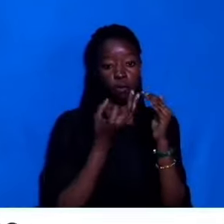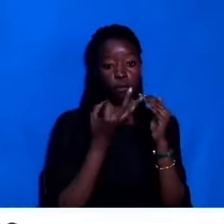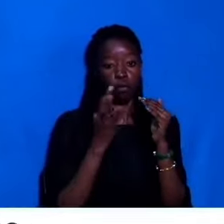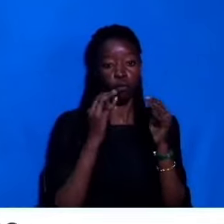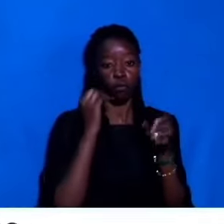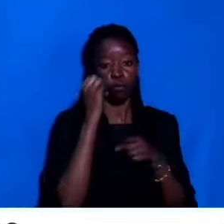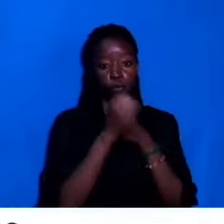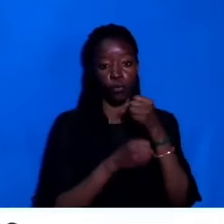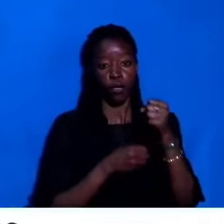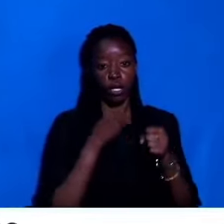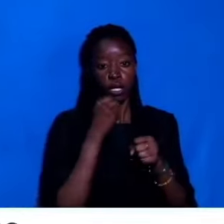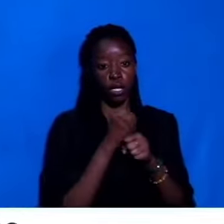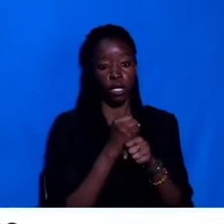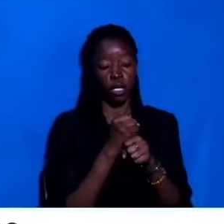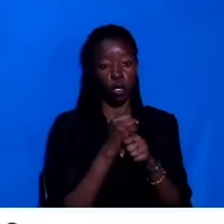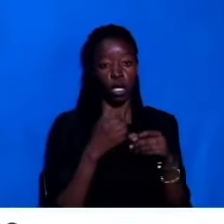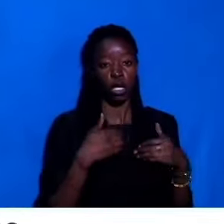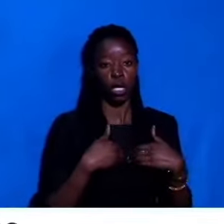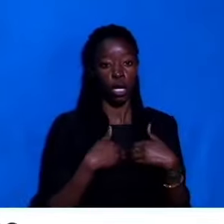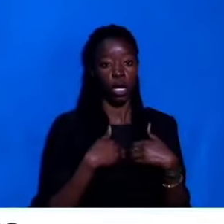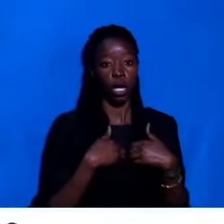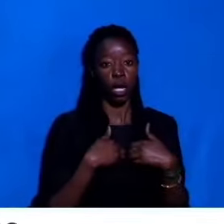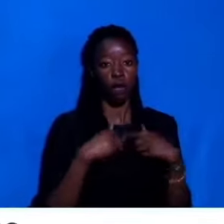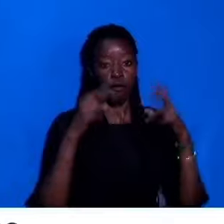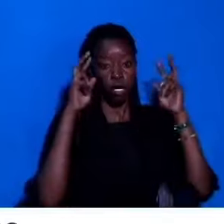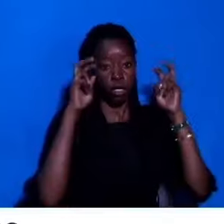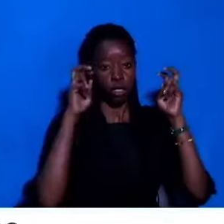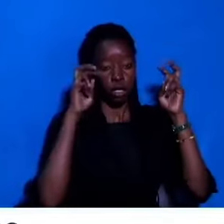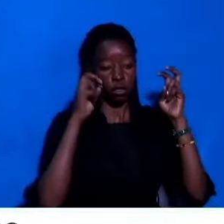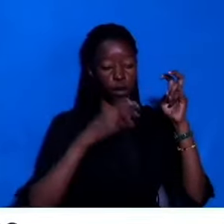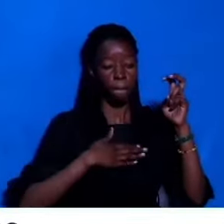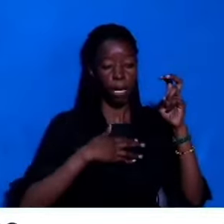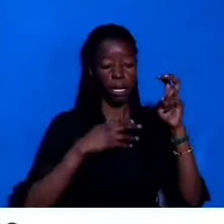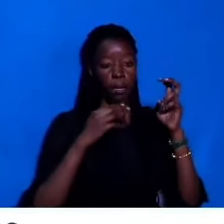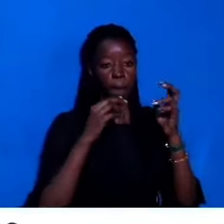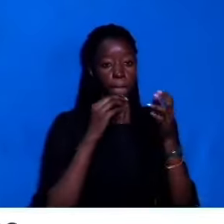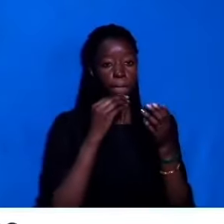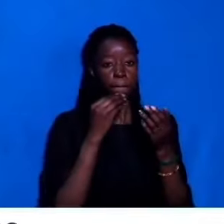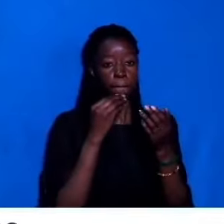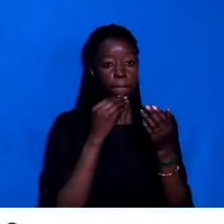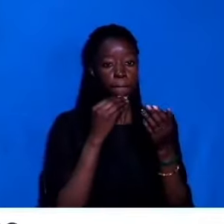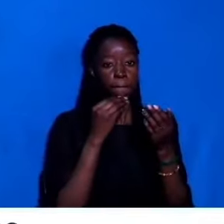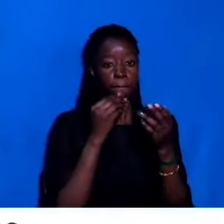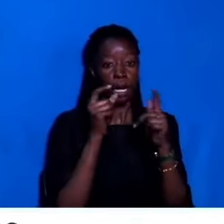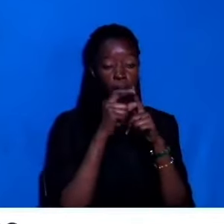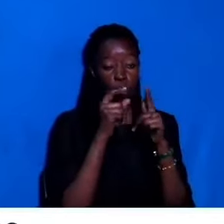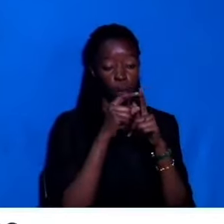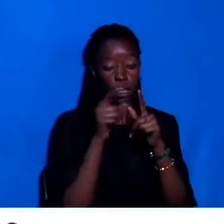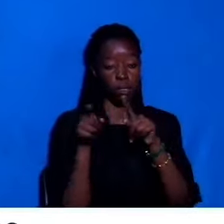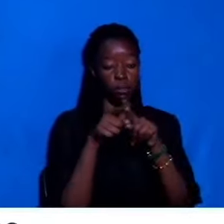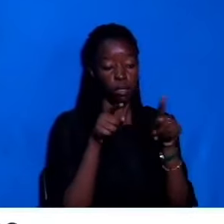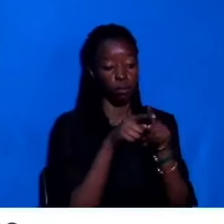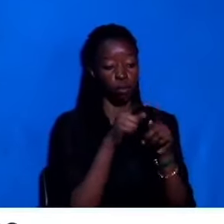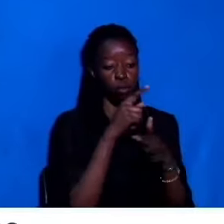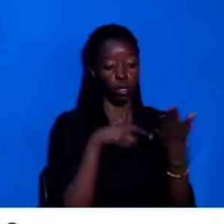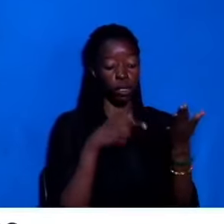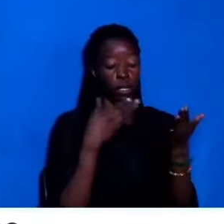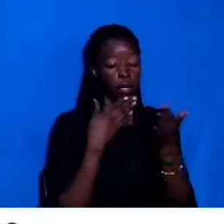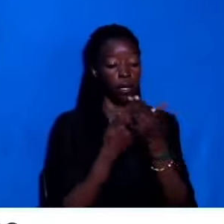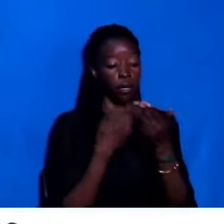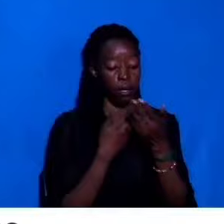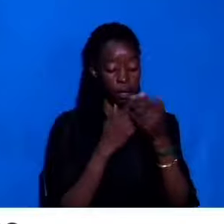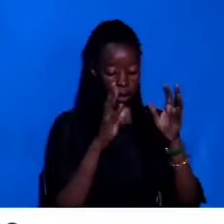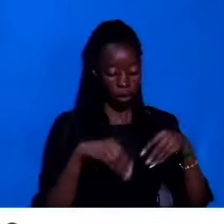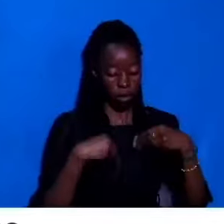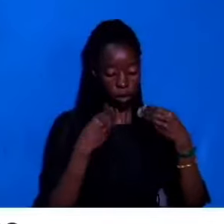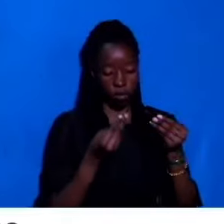And I have titled my message as Thanksgiving, and my proposition or thesis is that we do not need to have